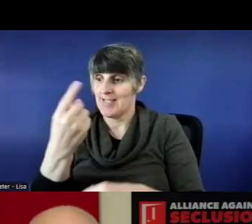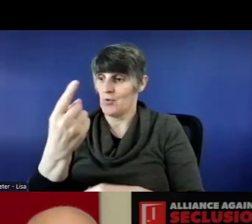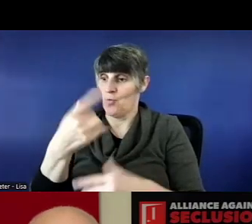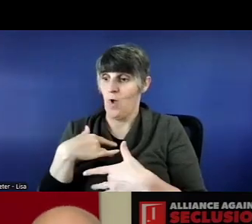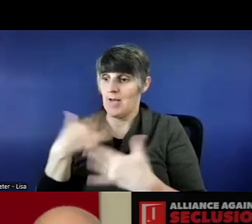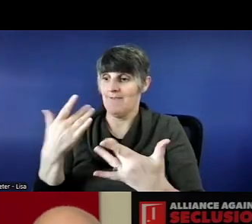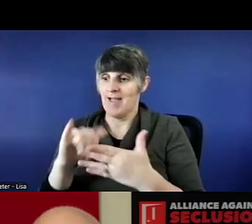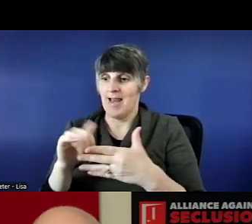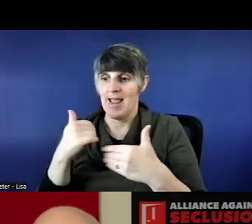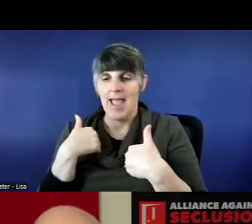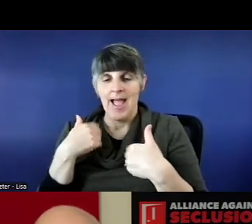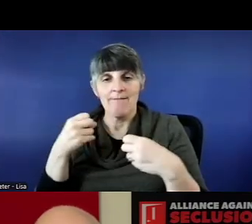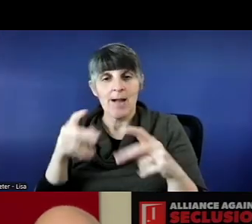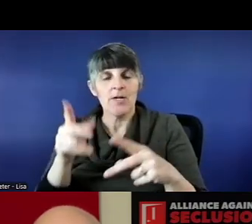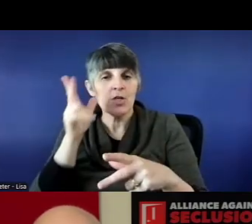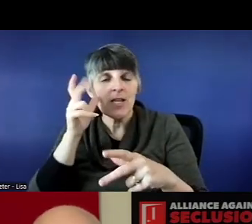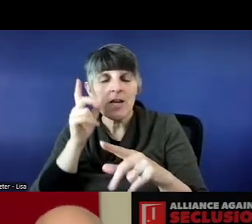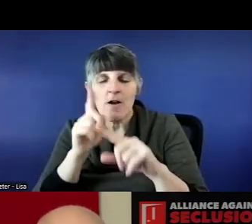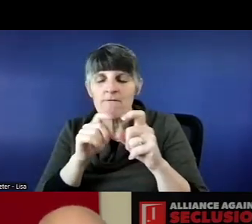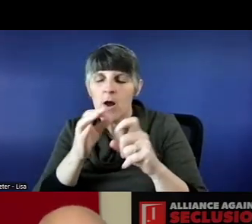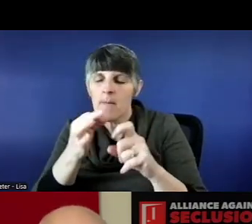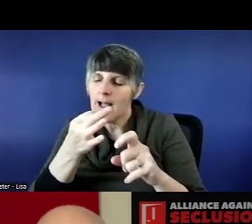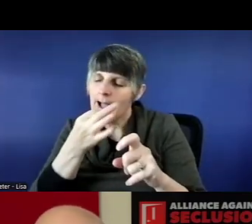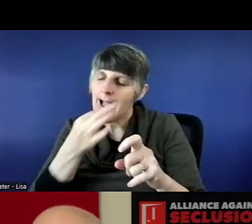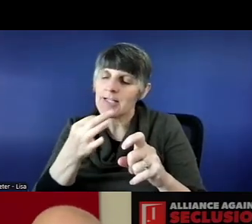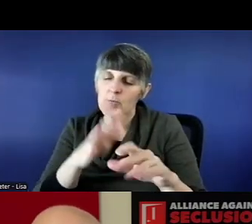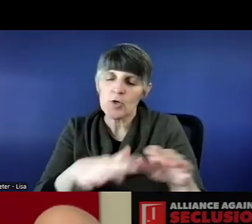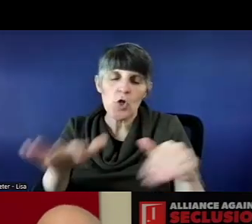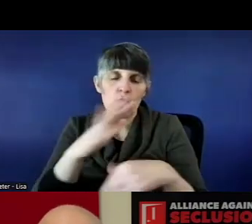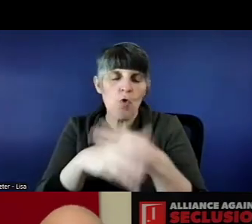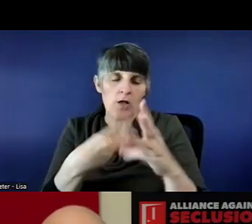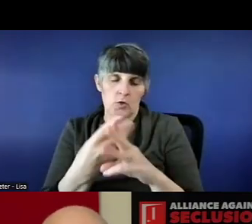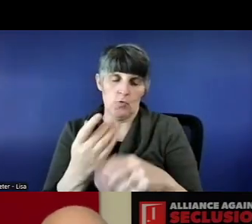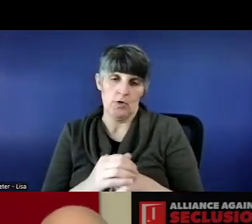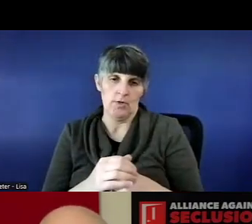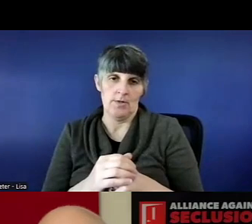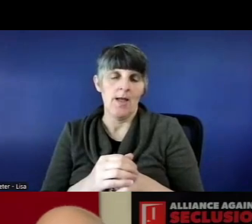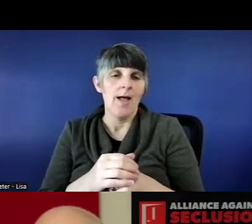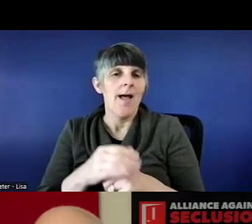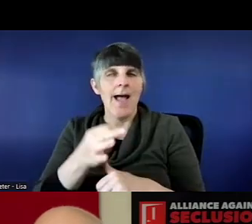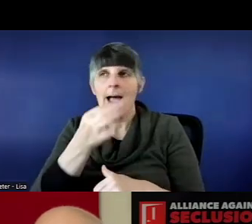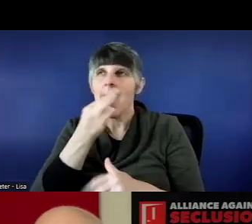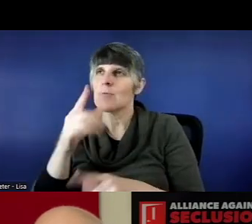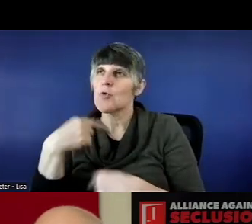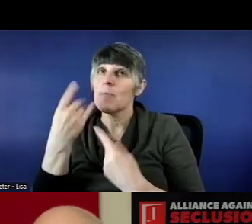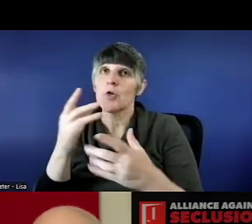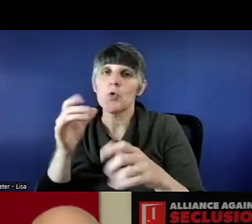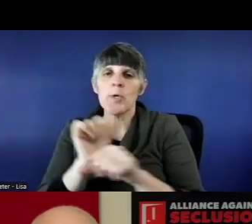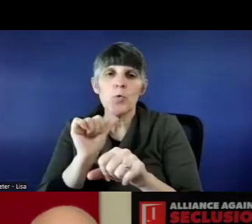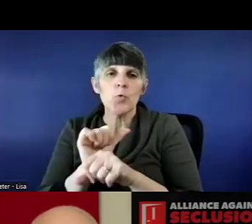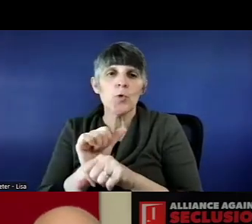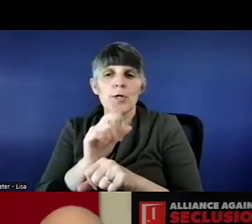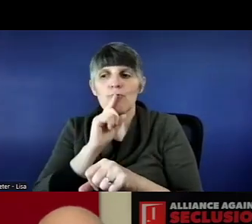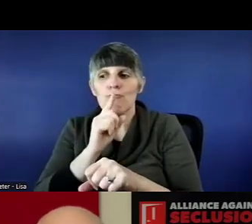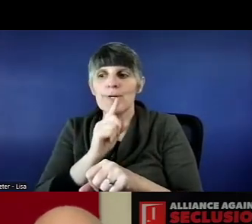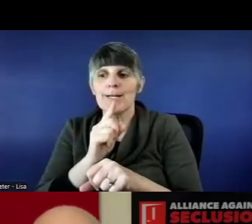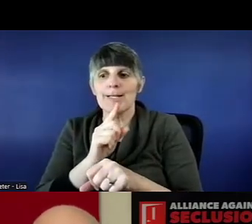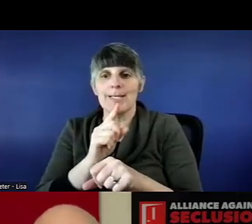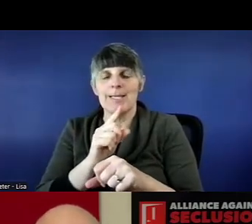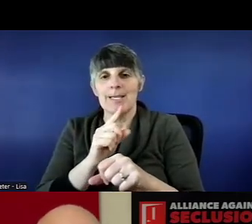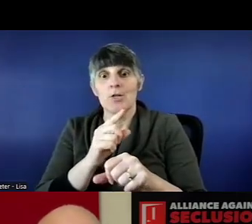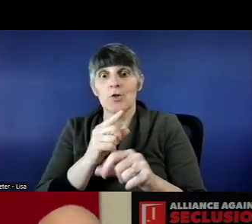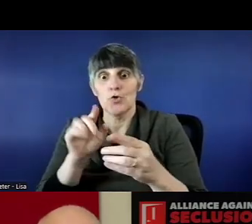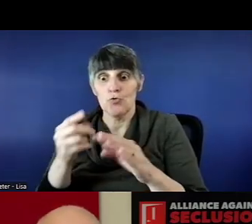the opportunity to hear from experts across the world, experts that have been doing work really to get